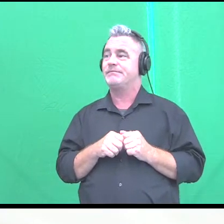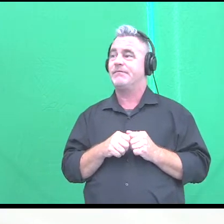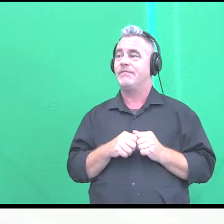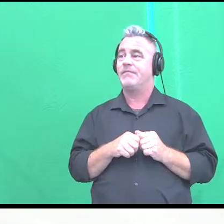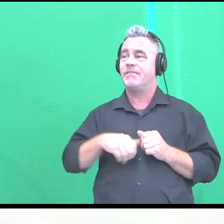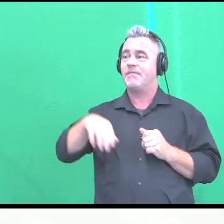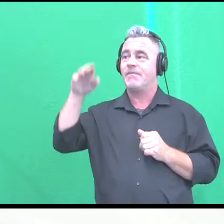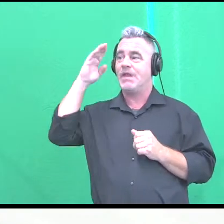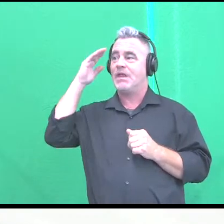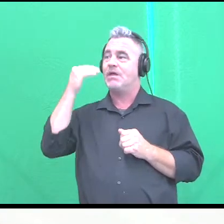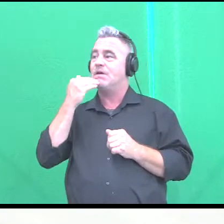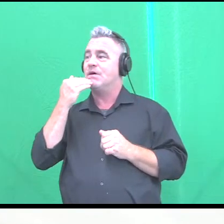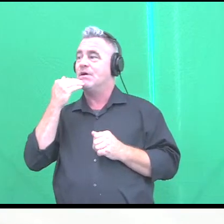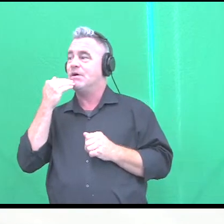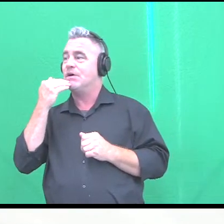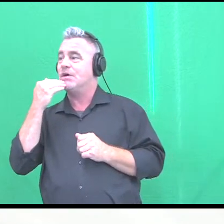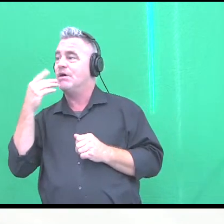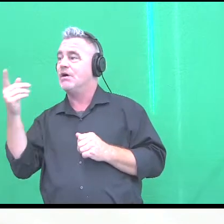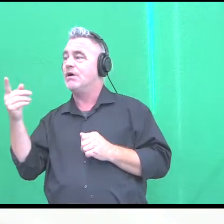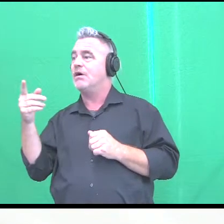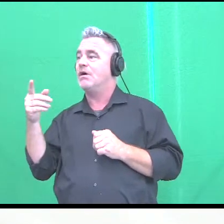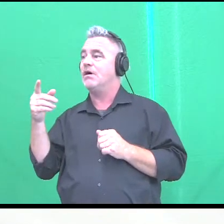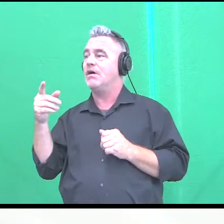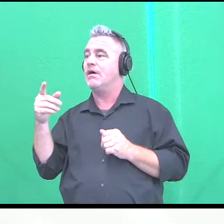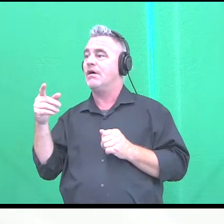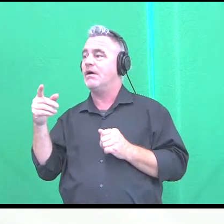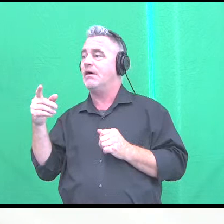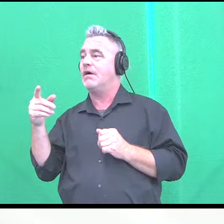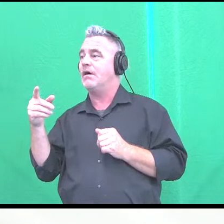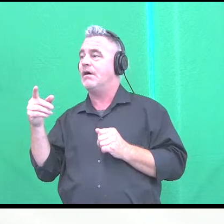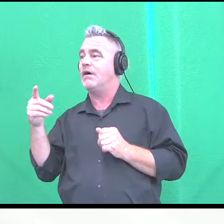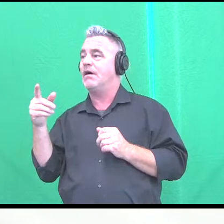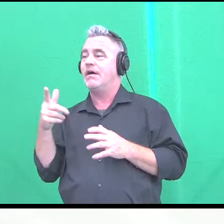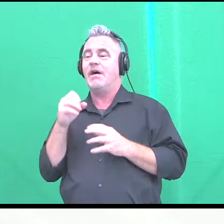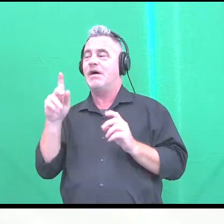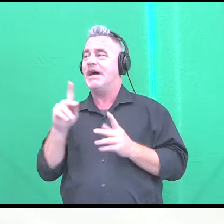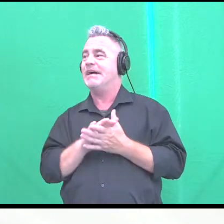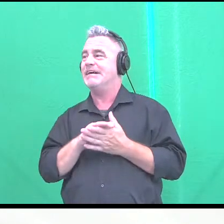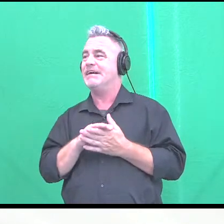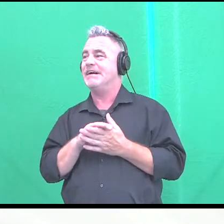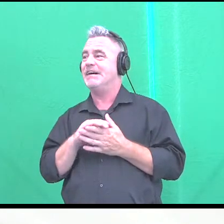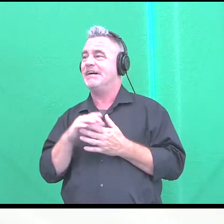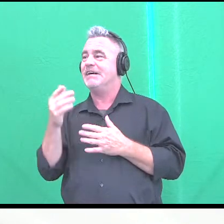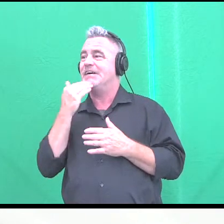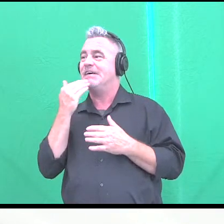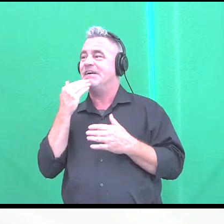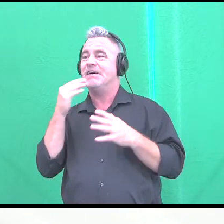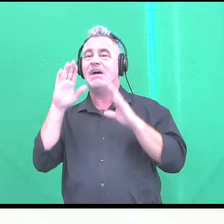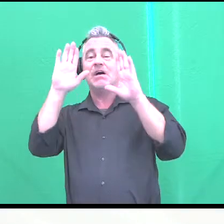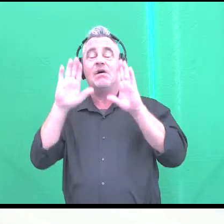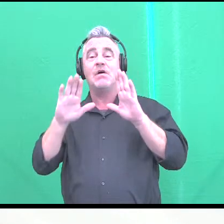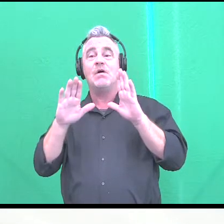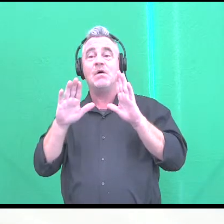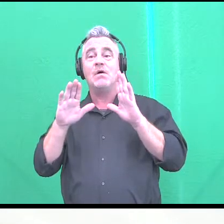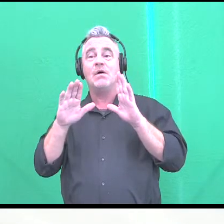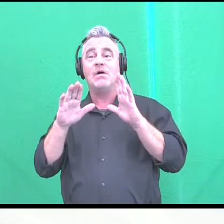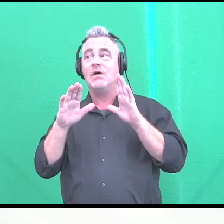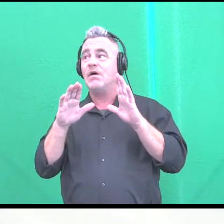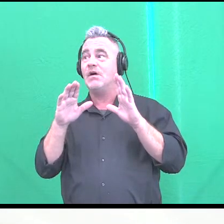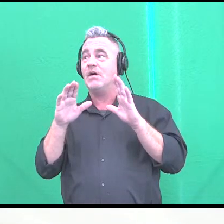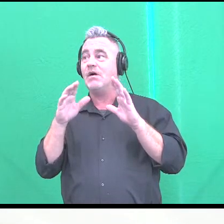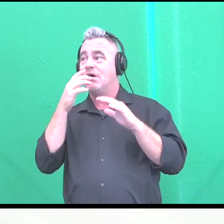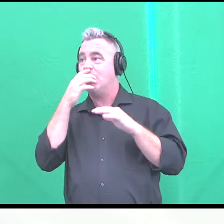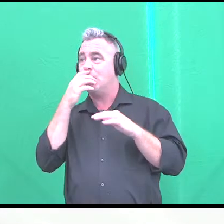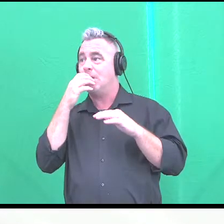Good evening. I hope you have had a lovely summer. Okay. Good evening. You've had a lovely summer. It's